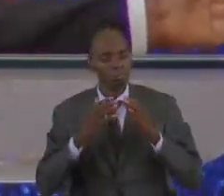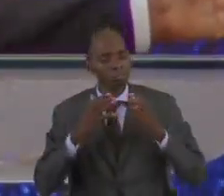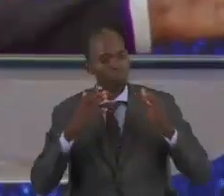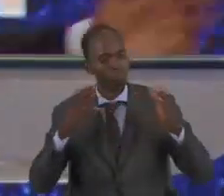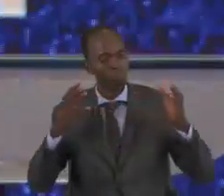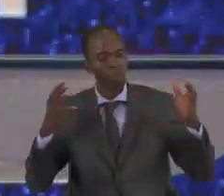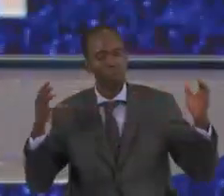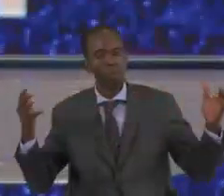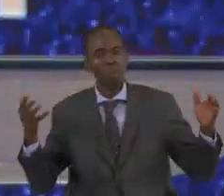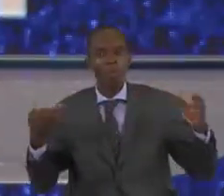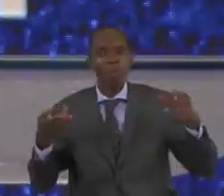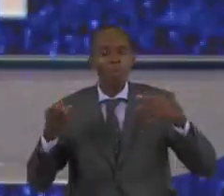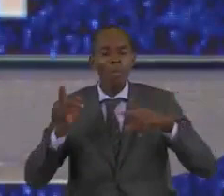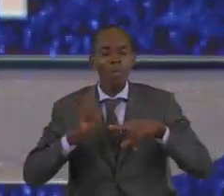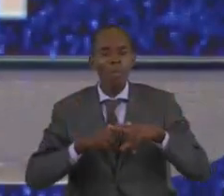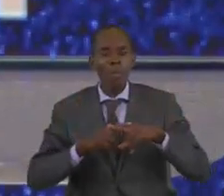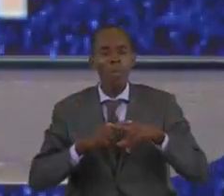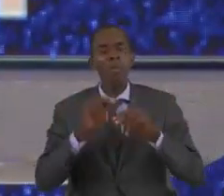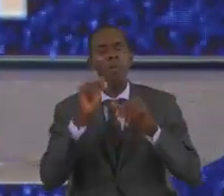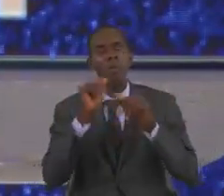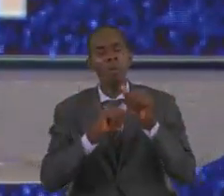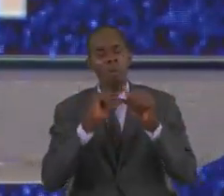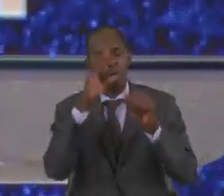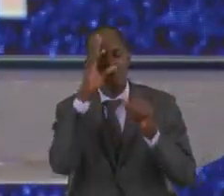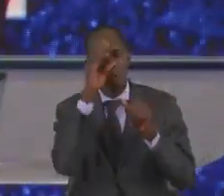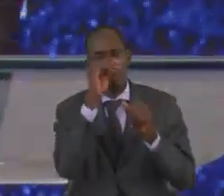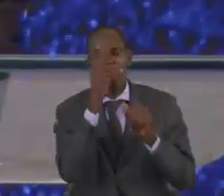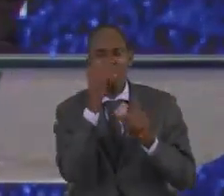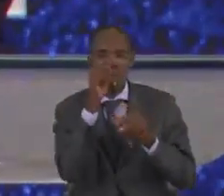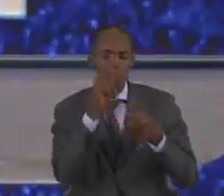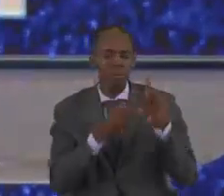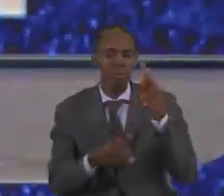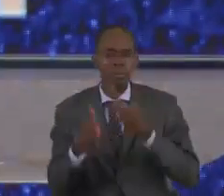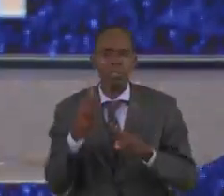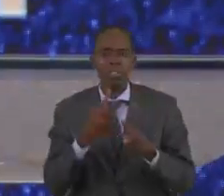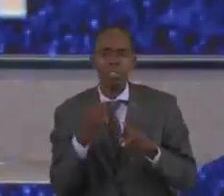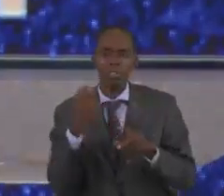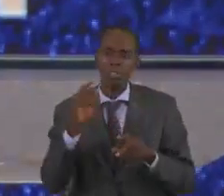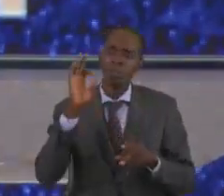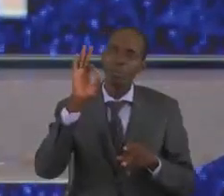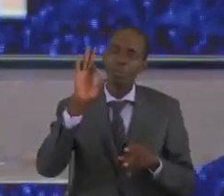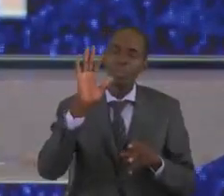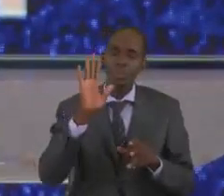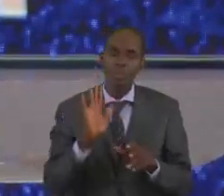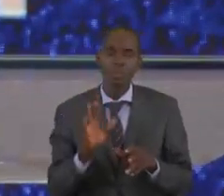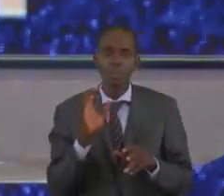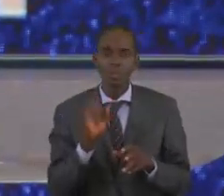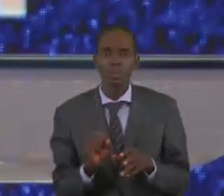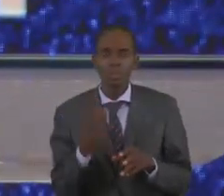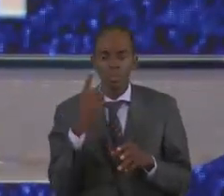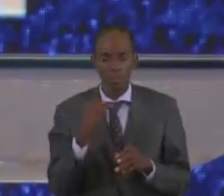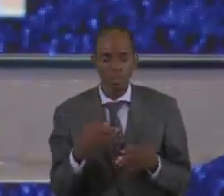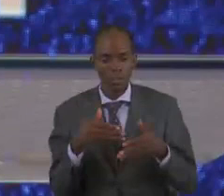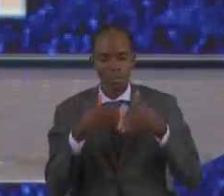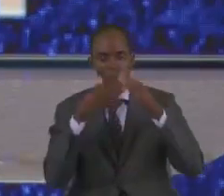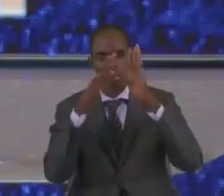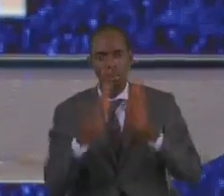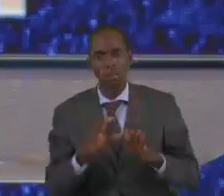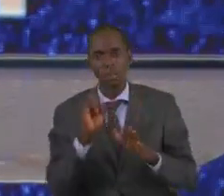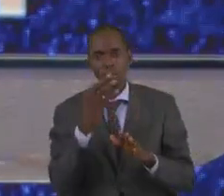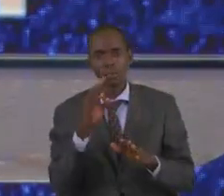man to everything. The people, the preachers, the readers of the